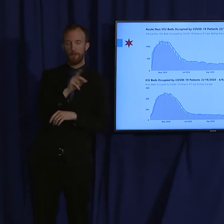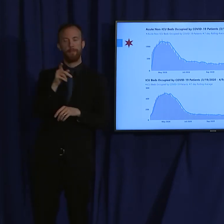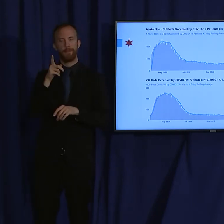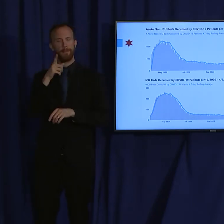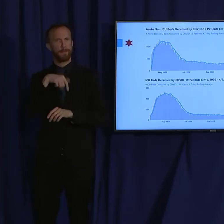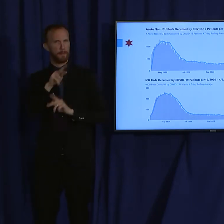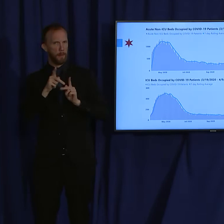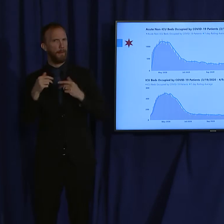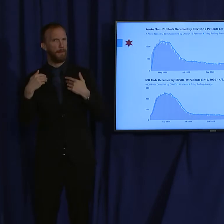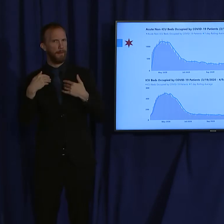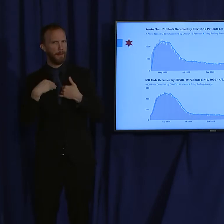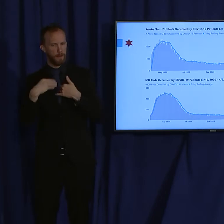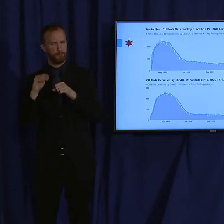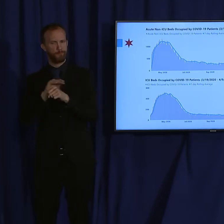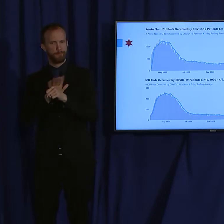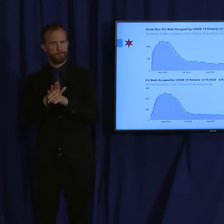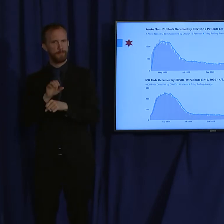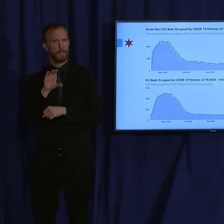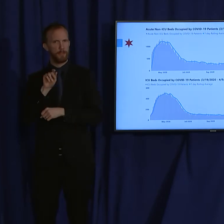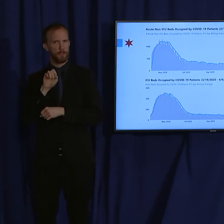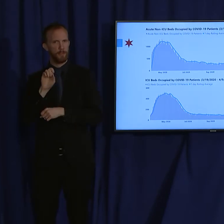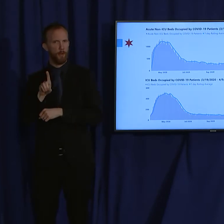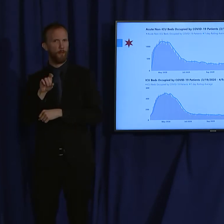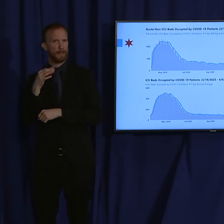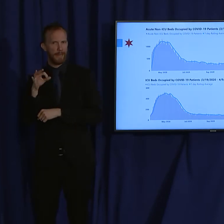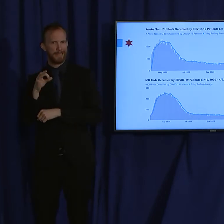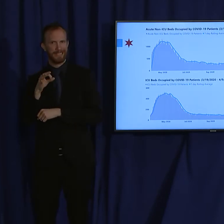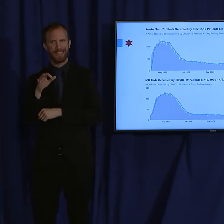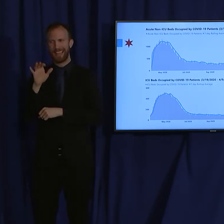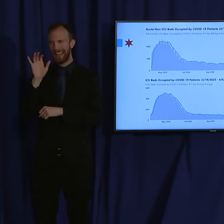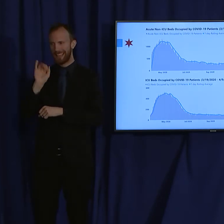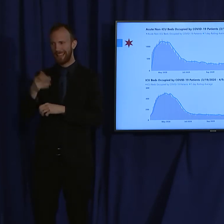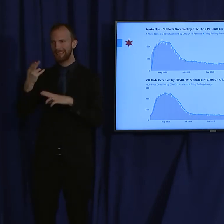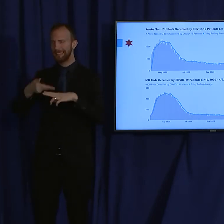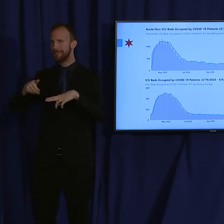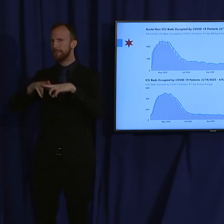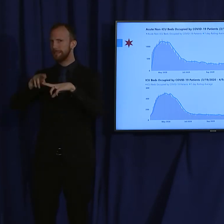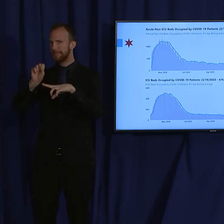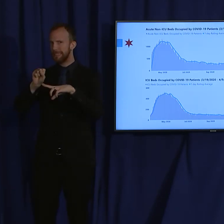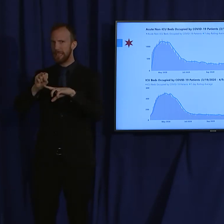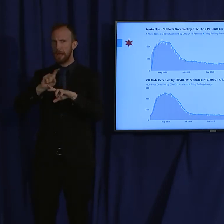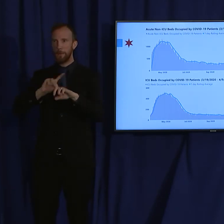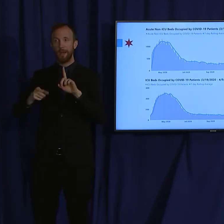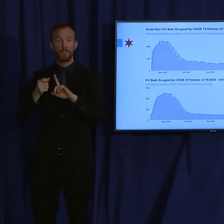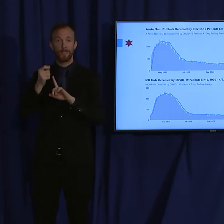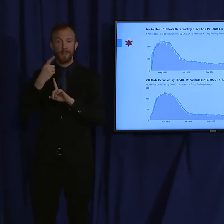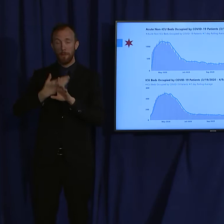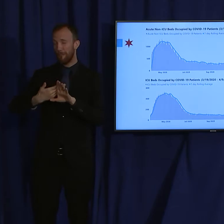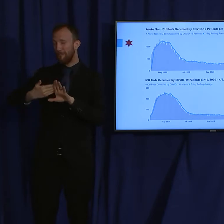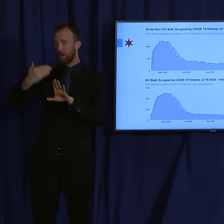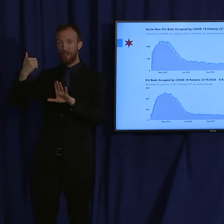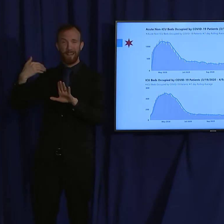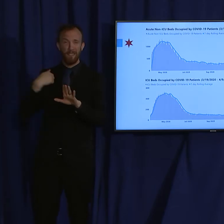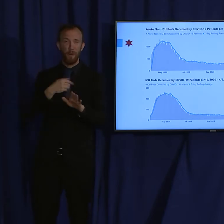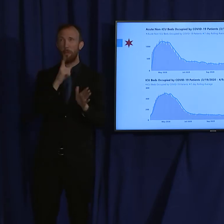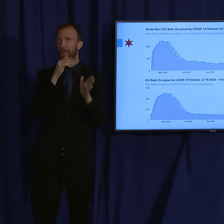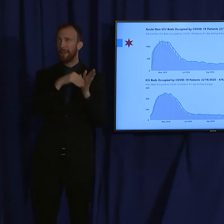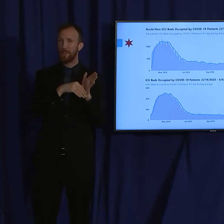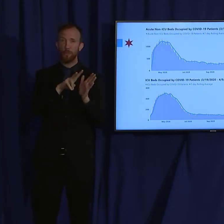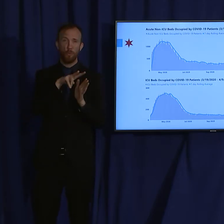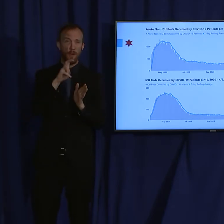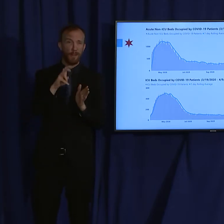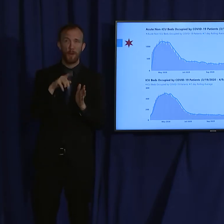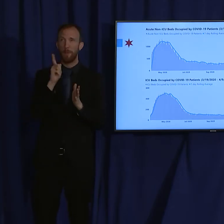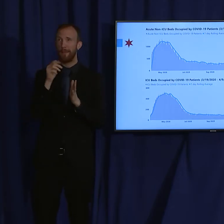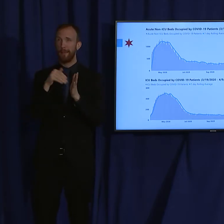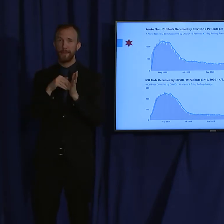that's up just a little bit from where we were a month ago, but it's nowhere near the 1,200 to 1,400 that we were seeing at the peak. And ICU, we've